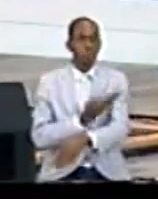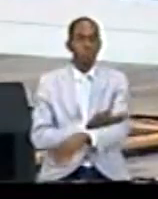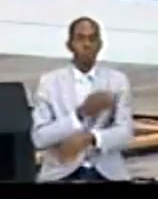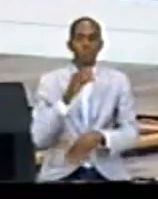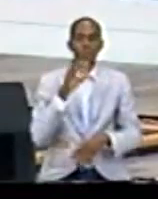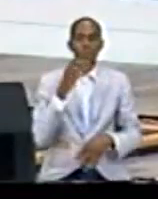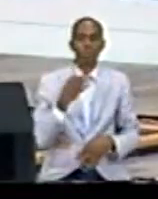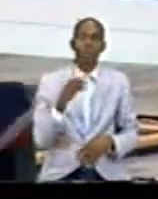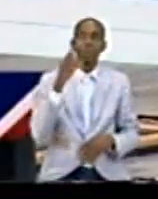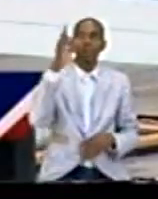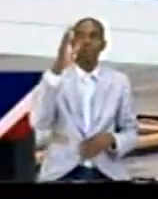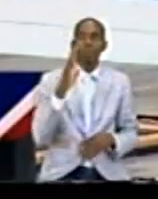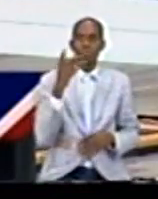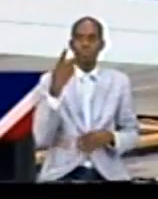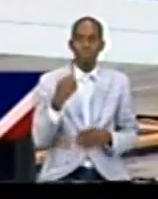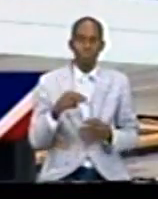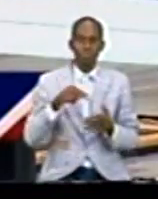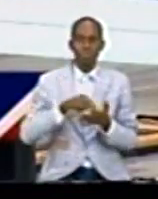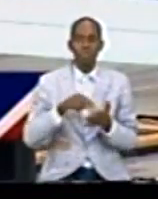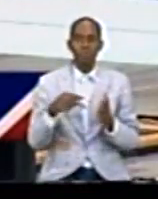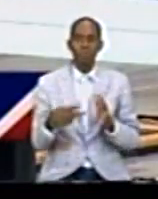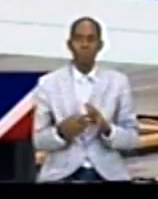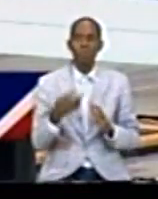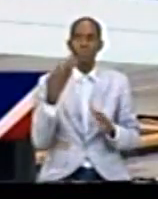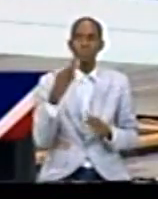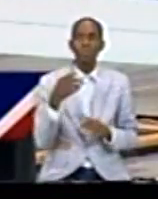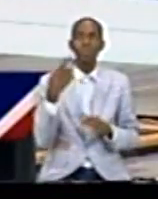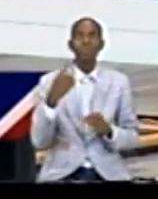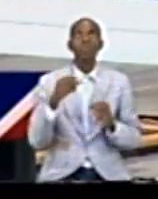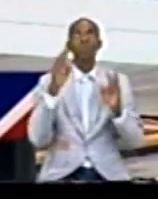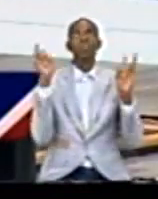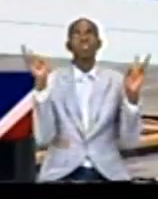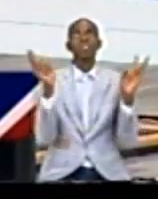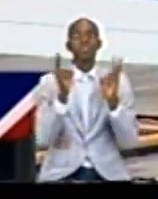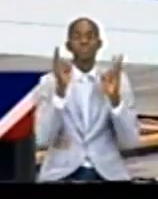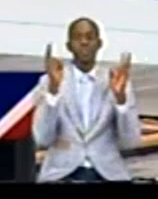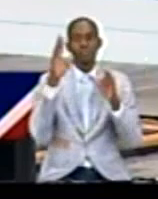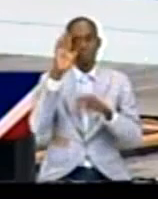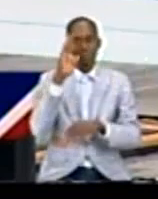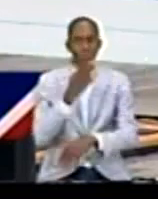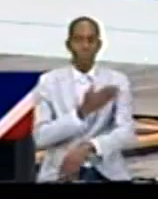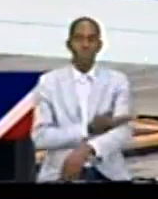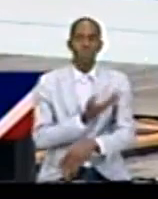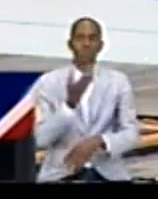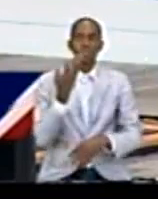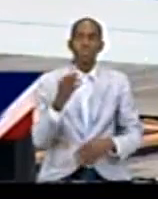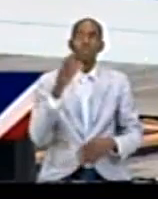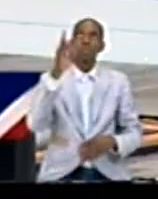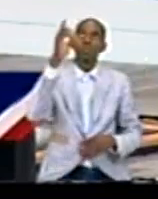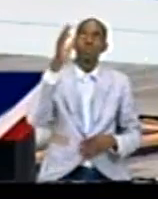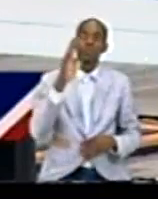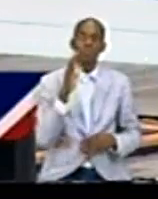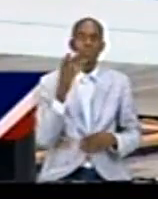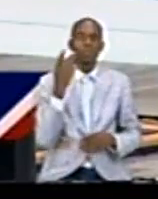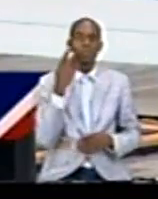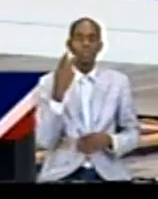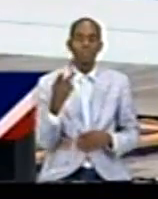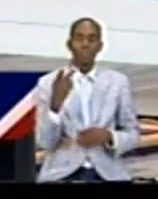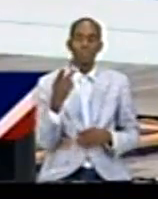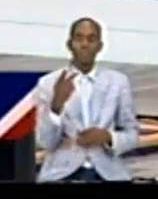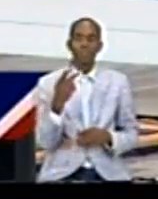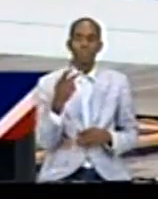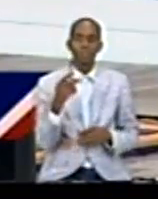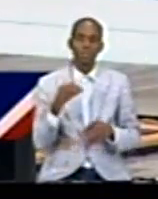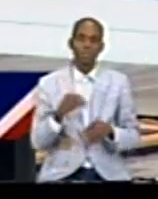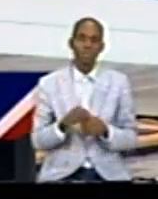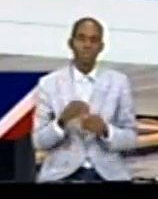God. The purpose of the triumphant Son of God. We're coming to